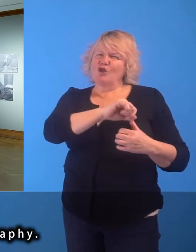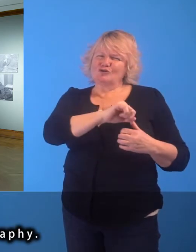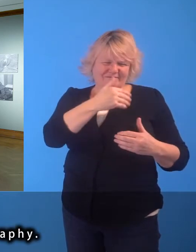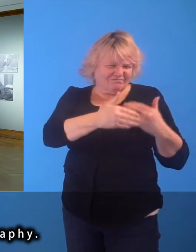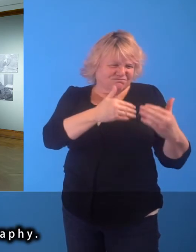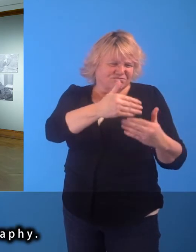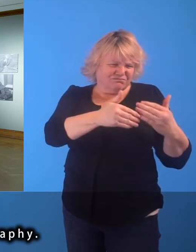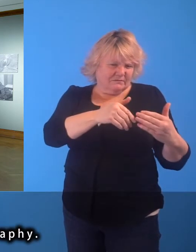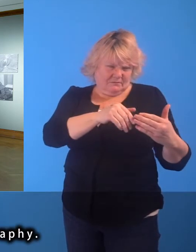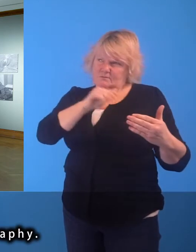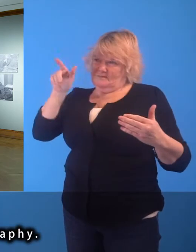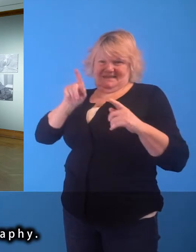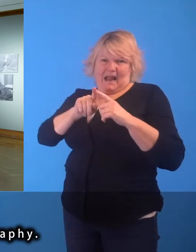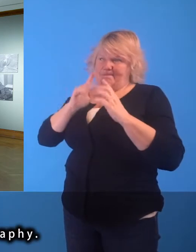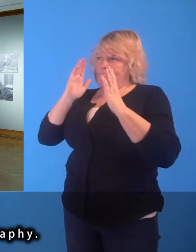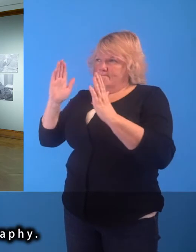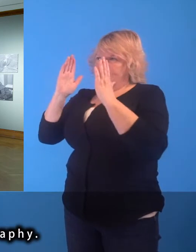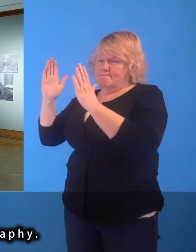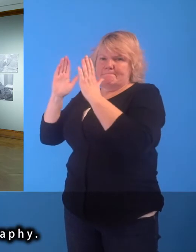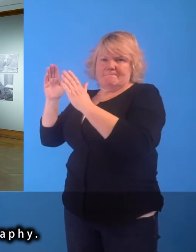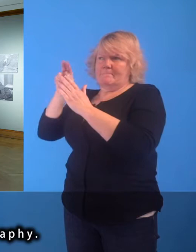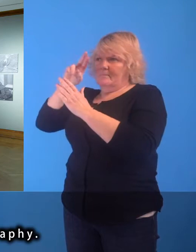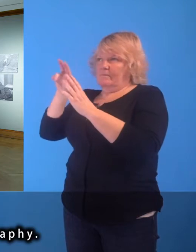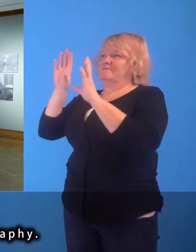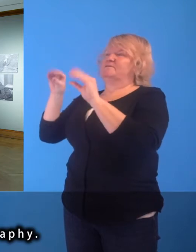based on the mechanical technology of photography.